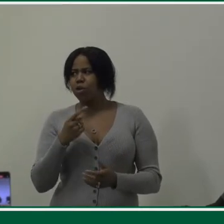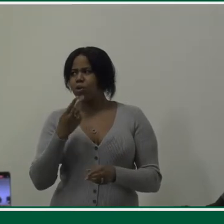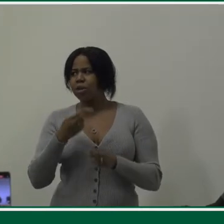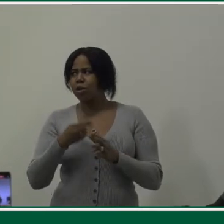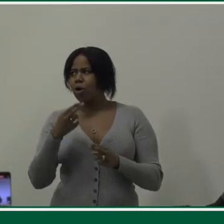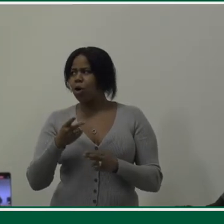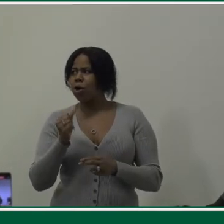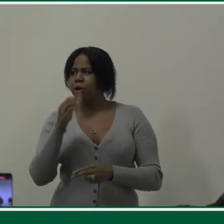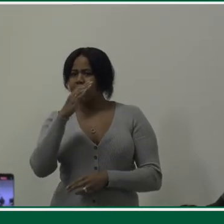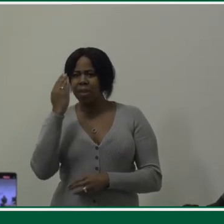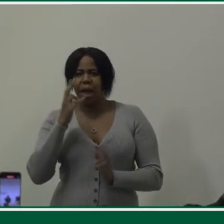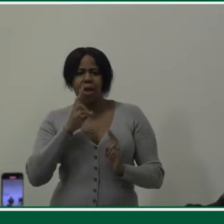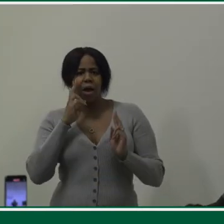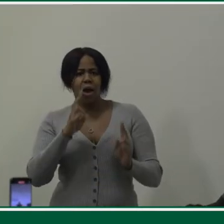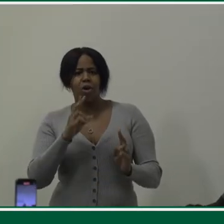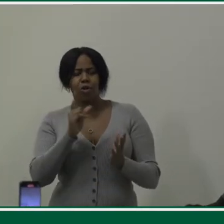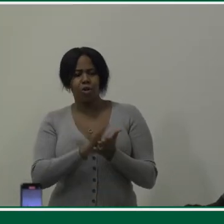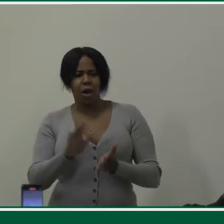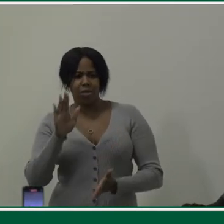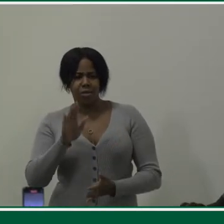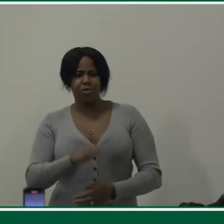Honors College.